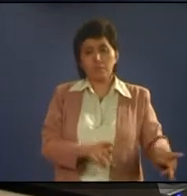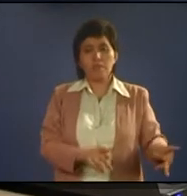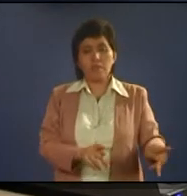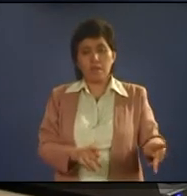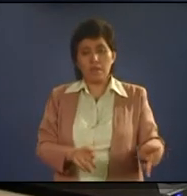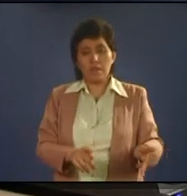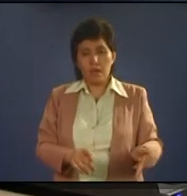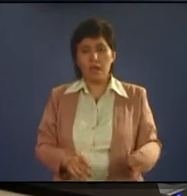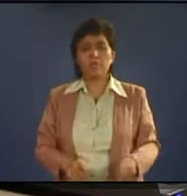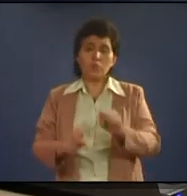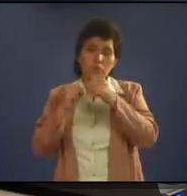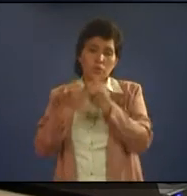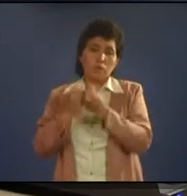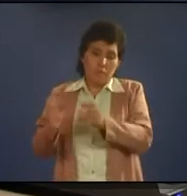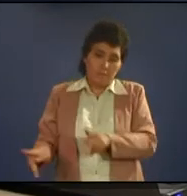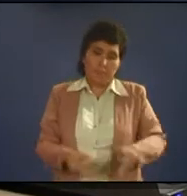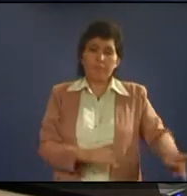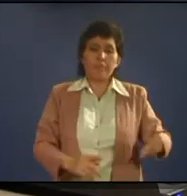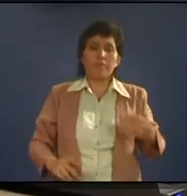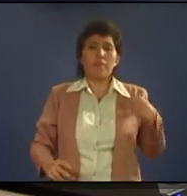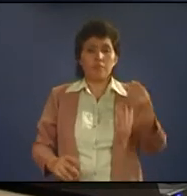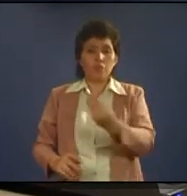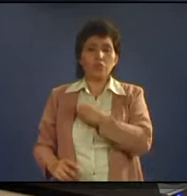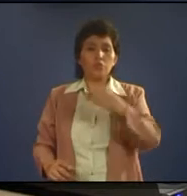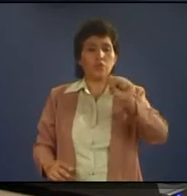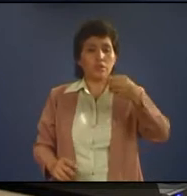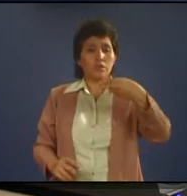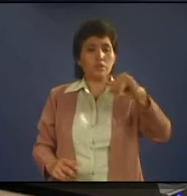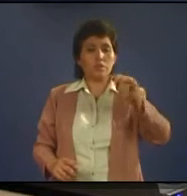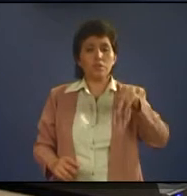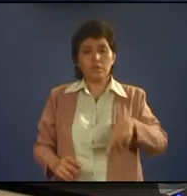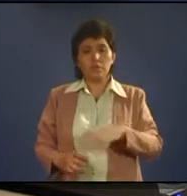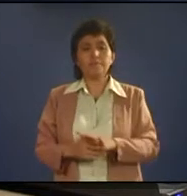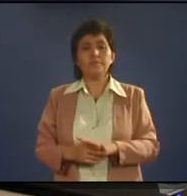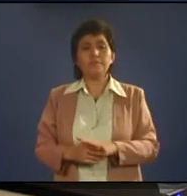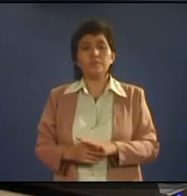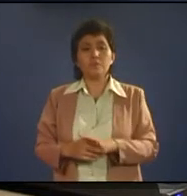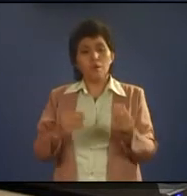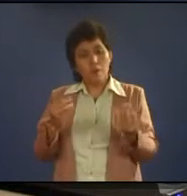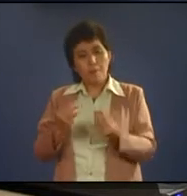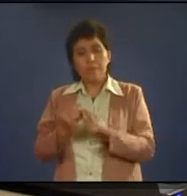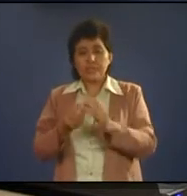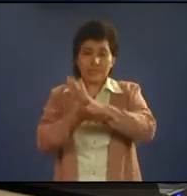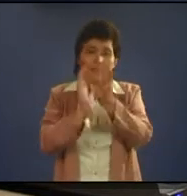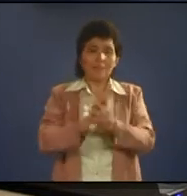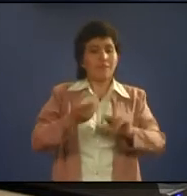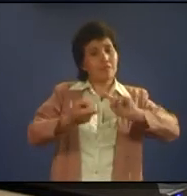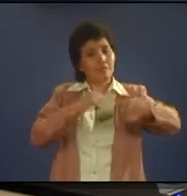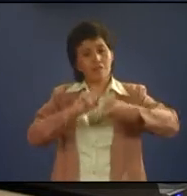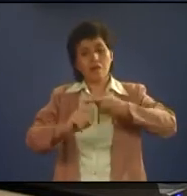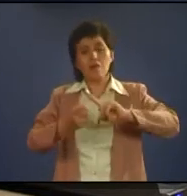This less formal. You can say it's less formal. It's more within friends. It's more casual.